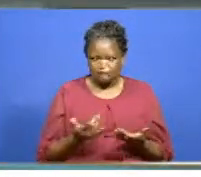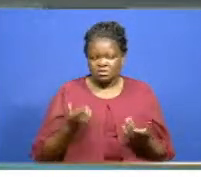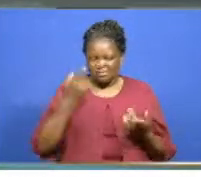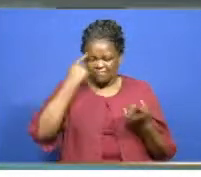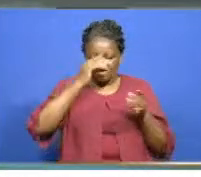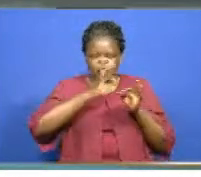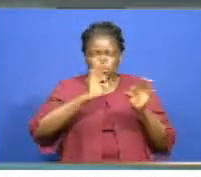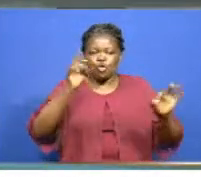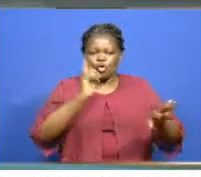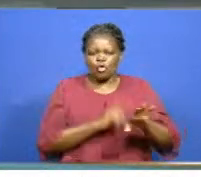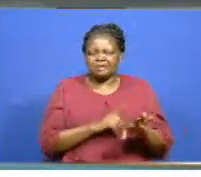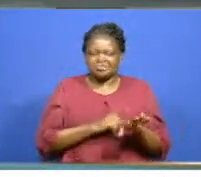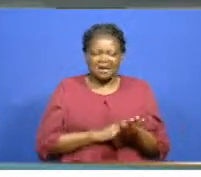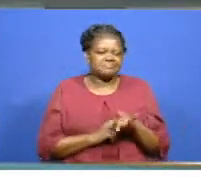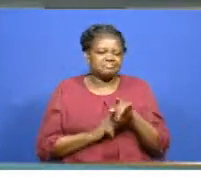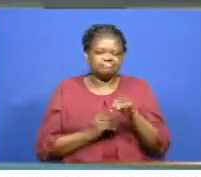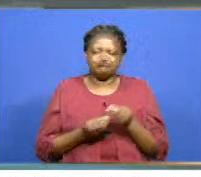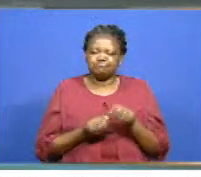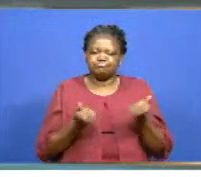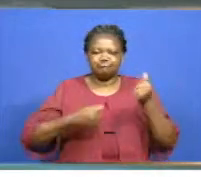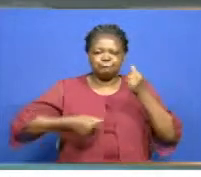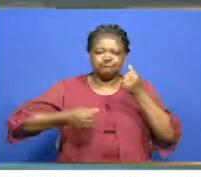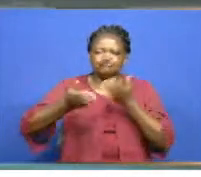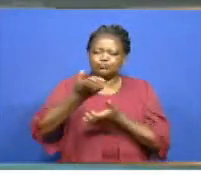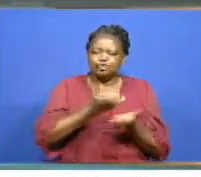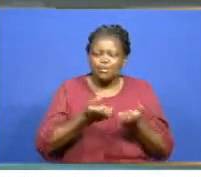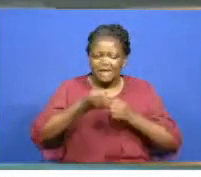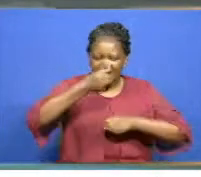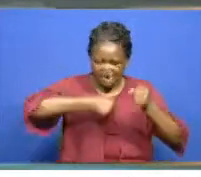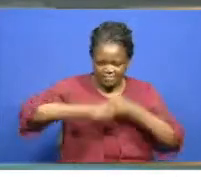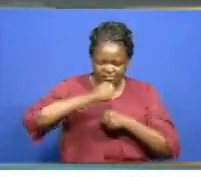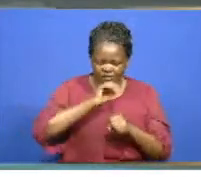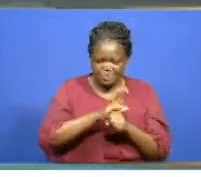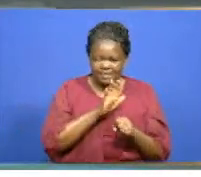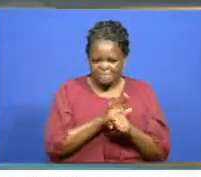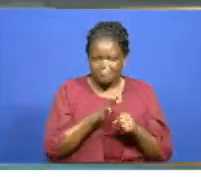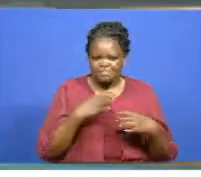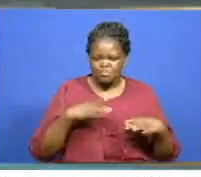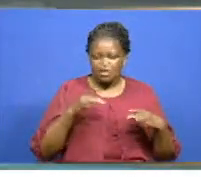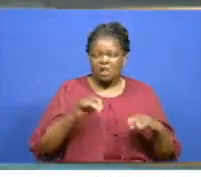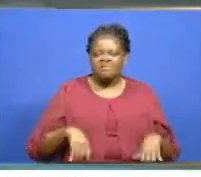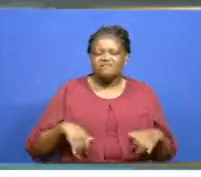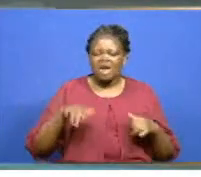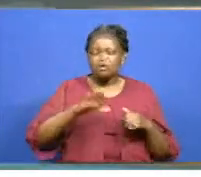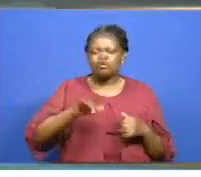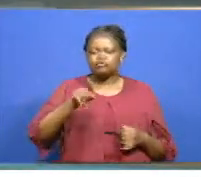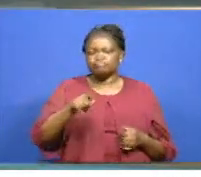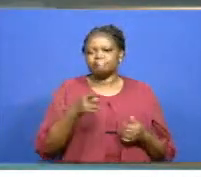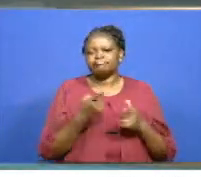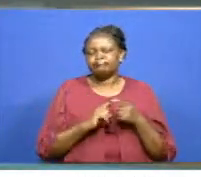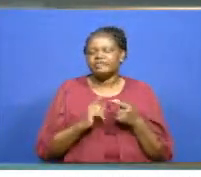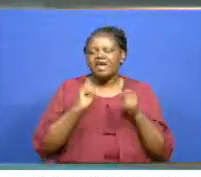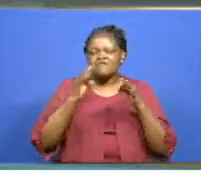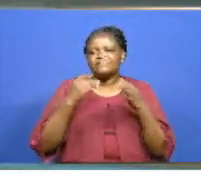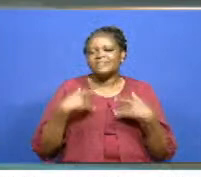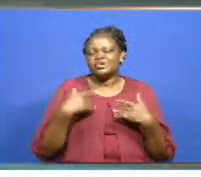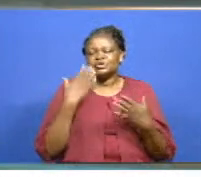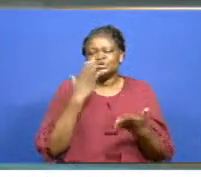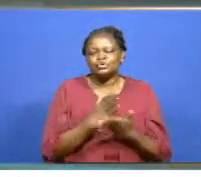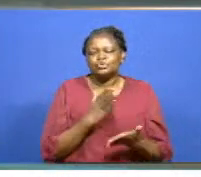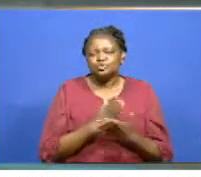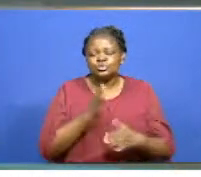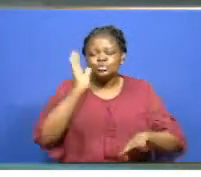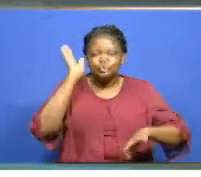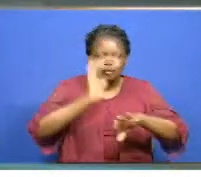long time it really solved the economic activities of so many of the populace of those who live around that place. And if there was really